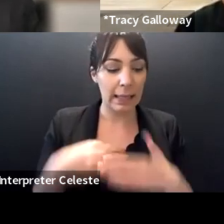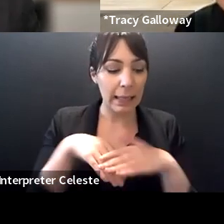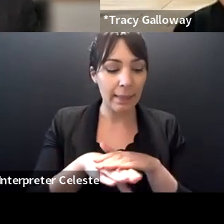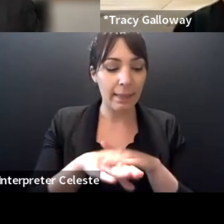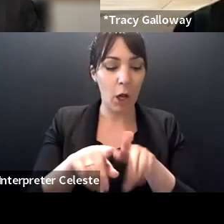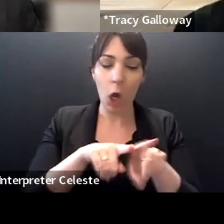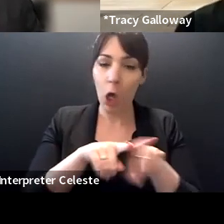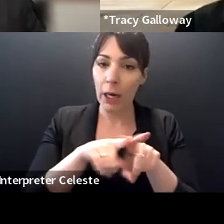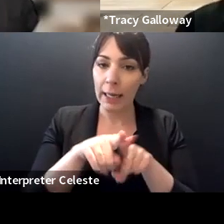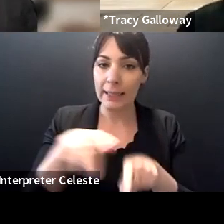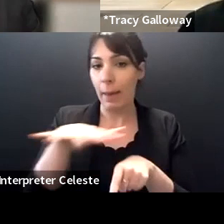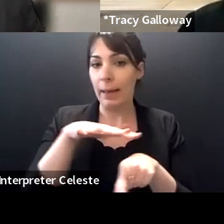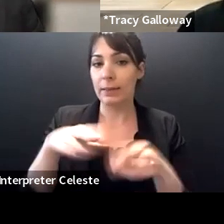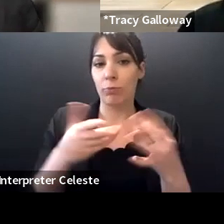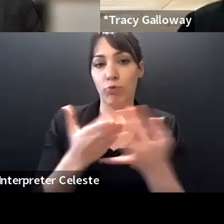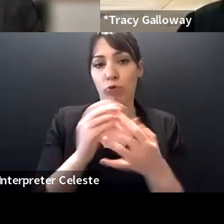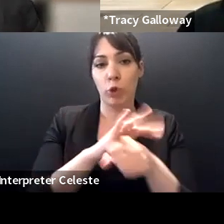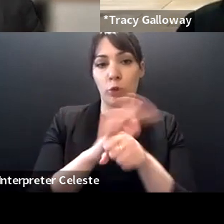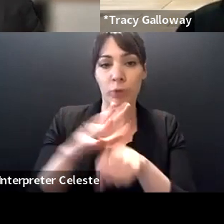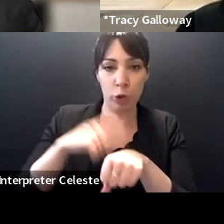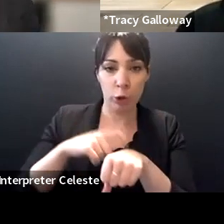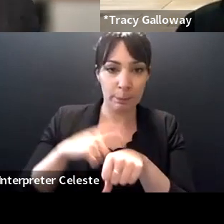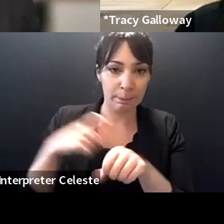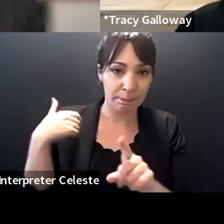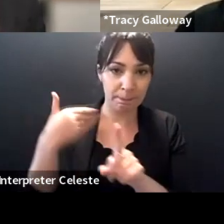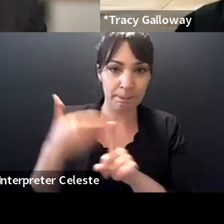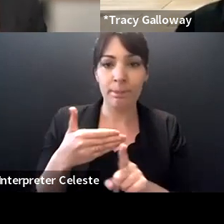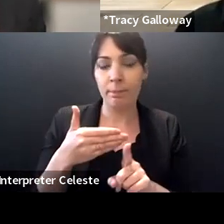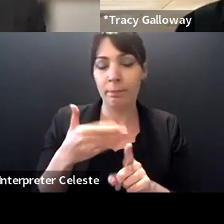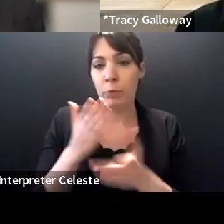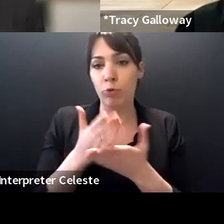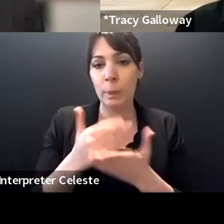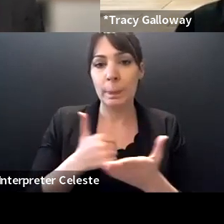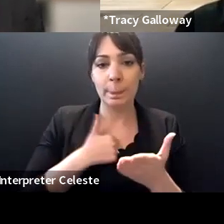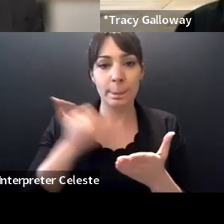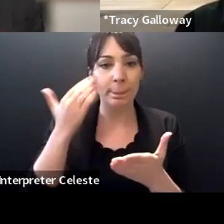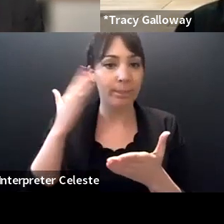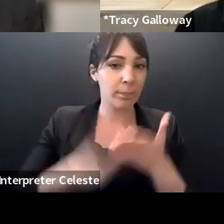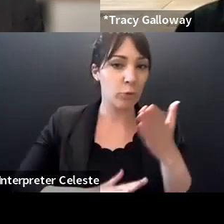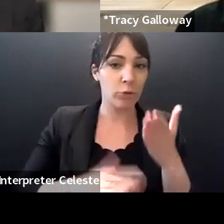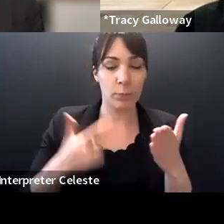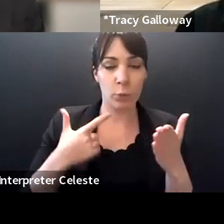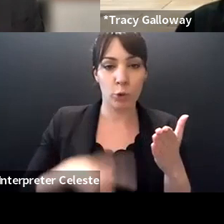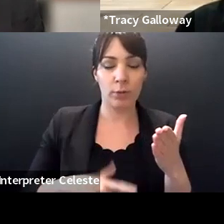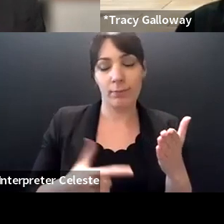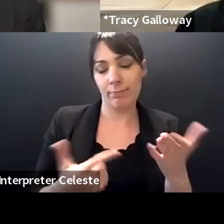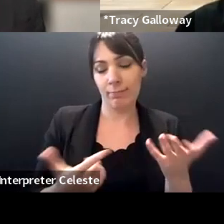through COVID. Certainly, it's my experience being in education for many years